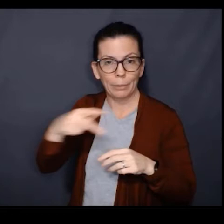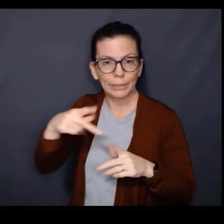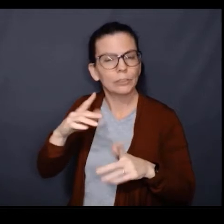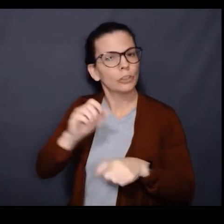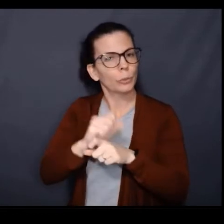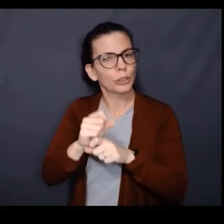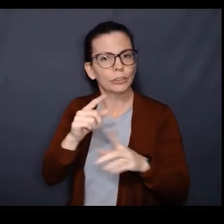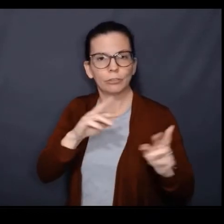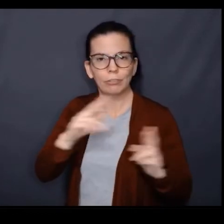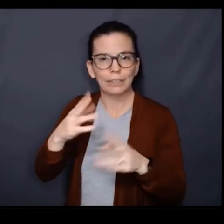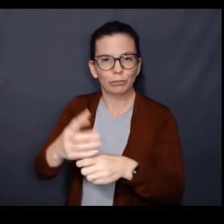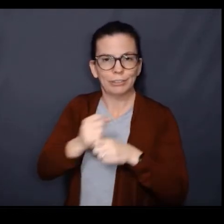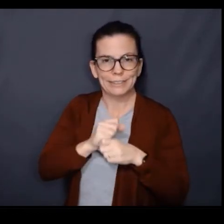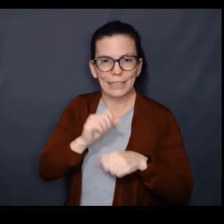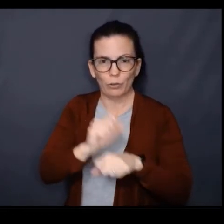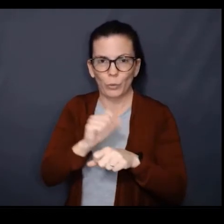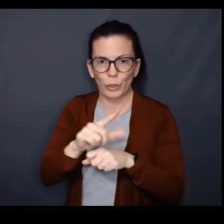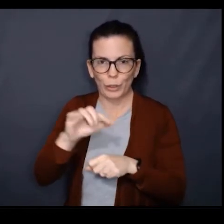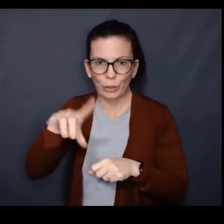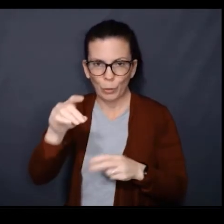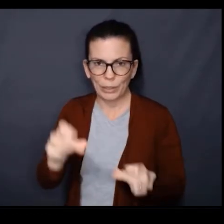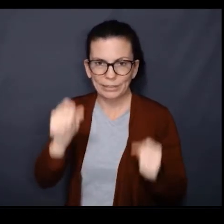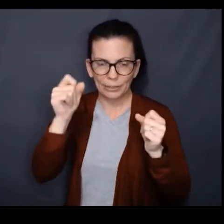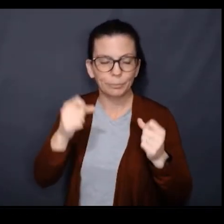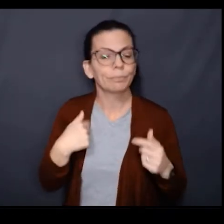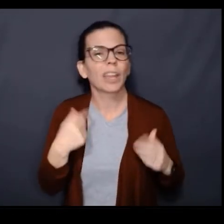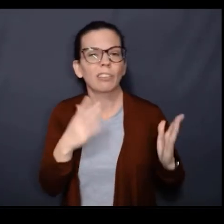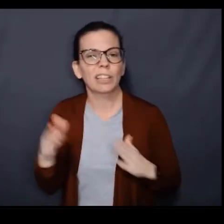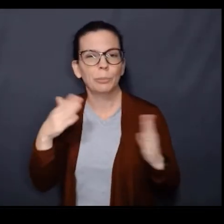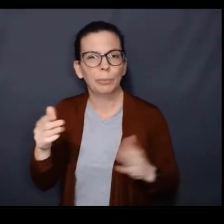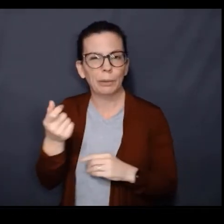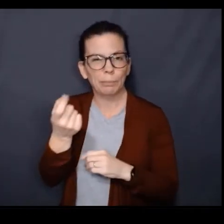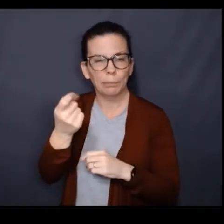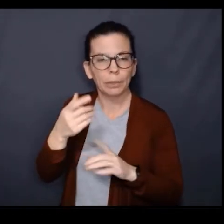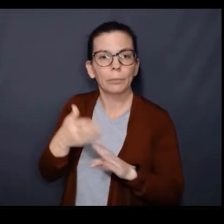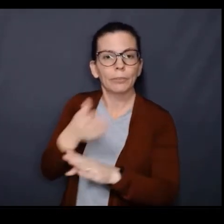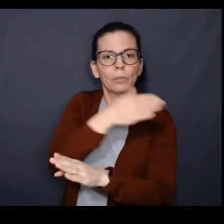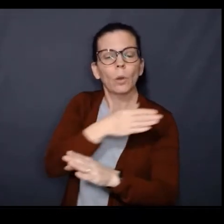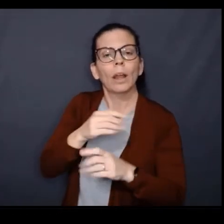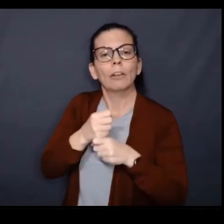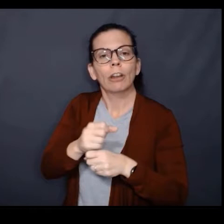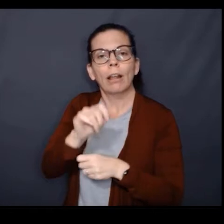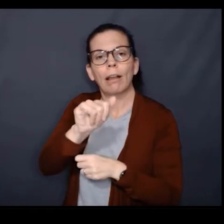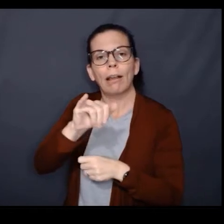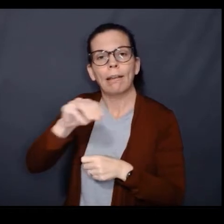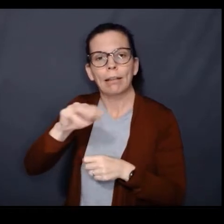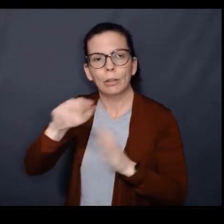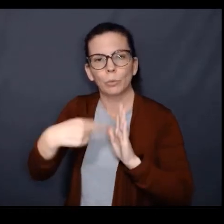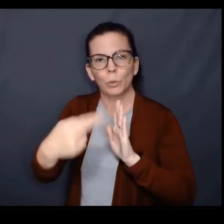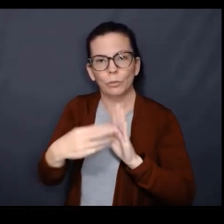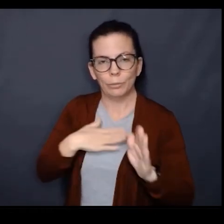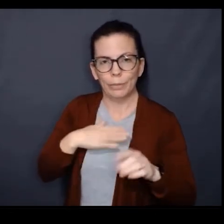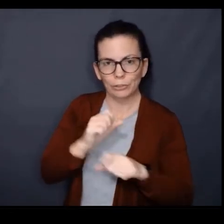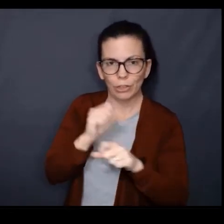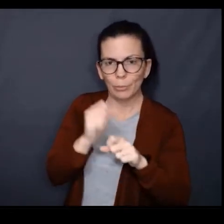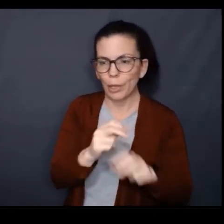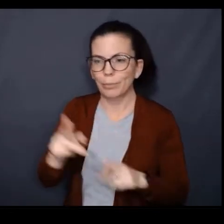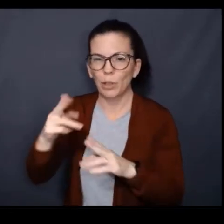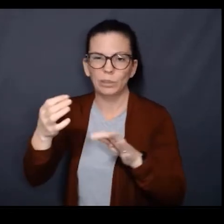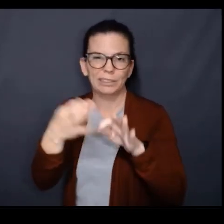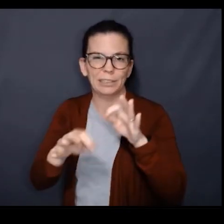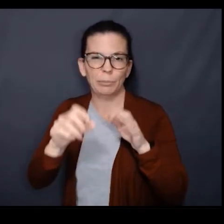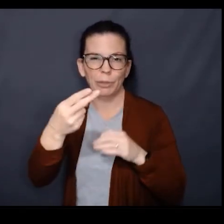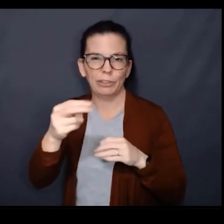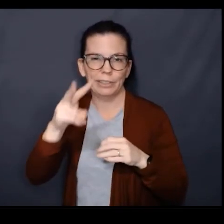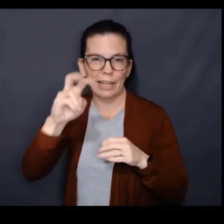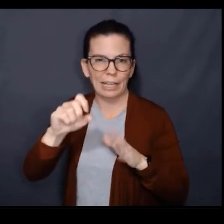workers are ready to receive workloads instantly. I've done a little bit of prep work ahead of time, like creating an IAM role for my job and uploading this simple